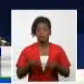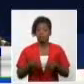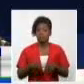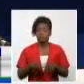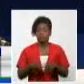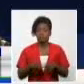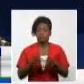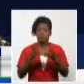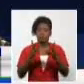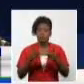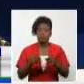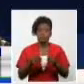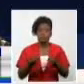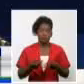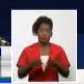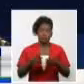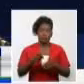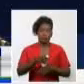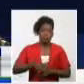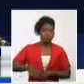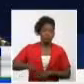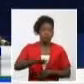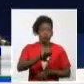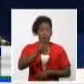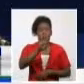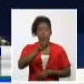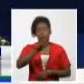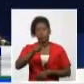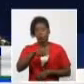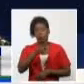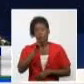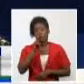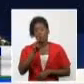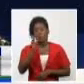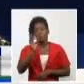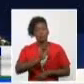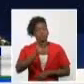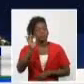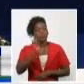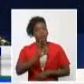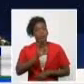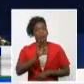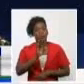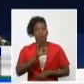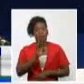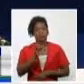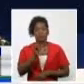1,031 discharges, 30 of them yesterday. That is to say,